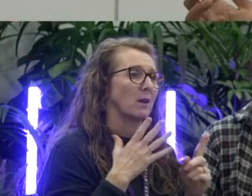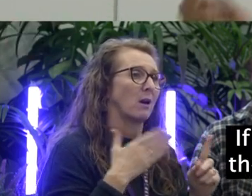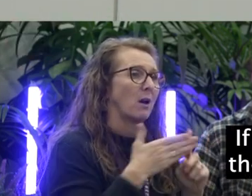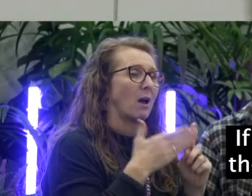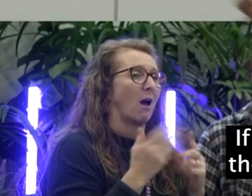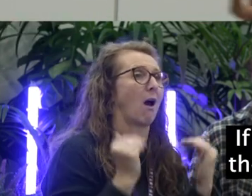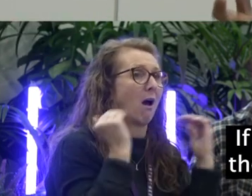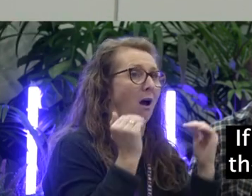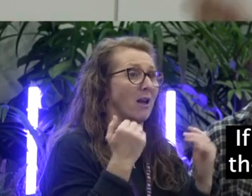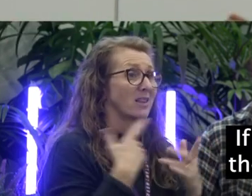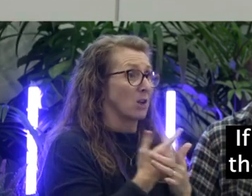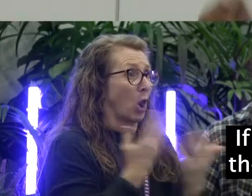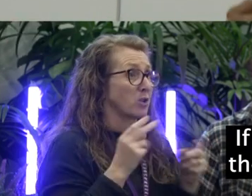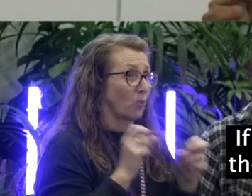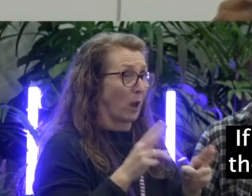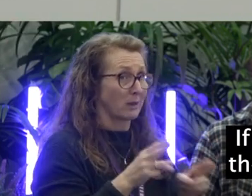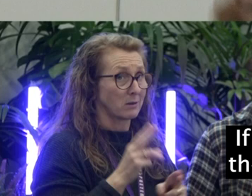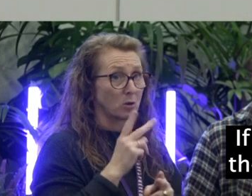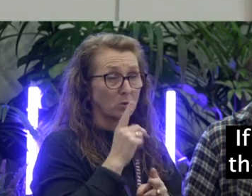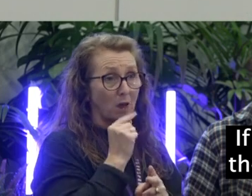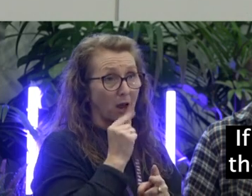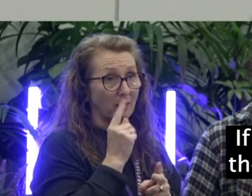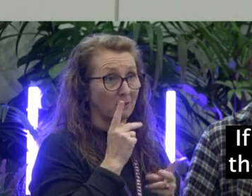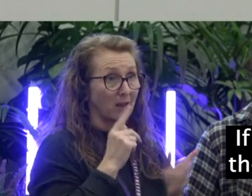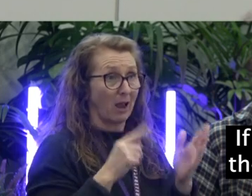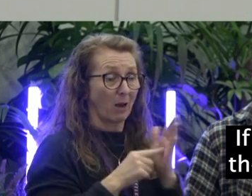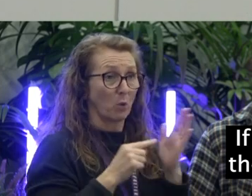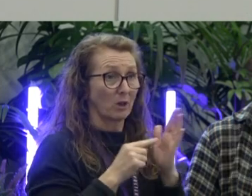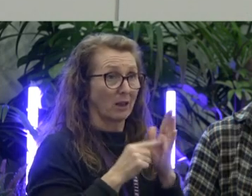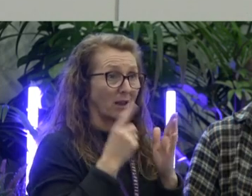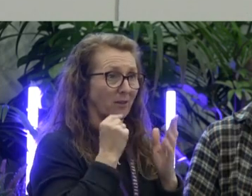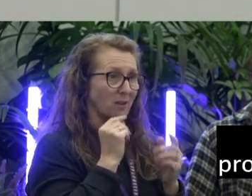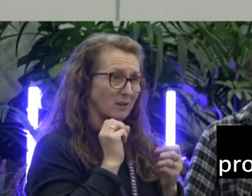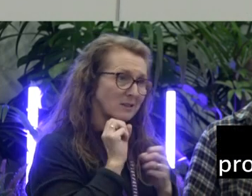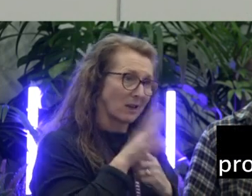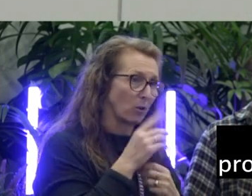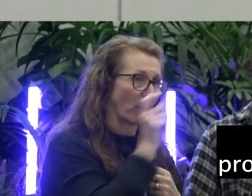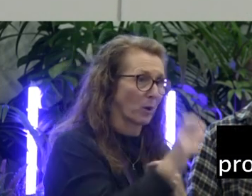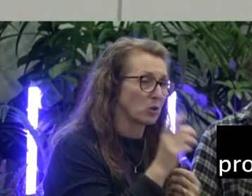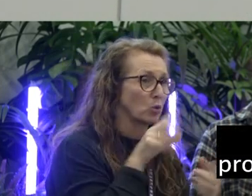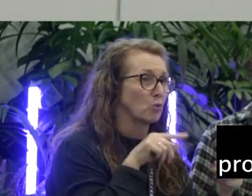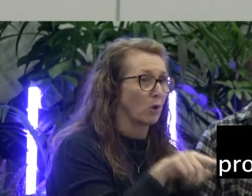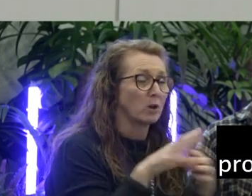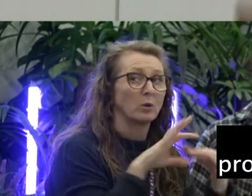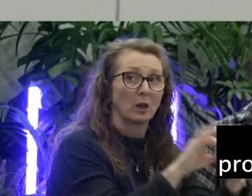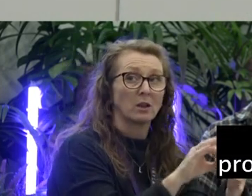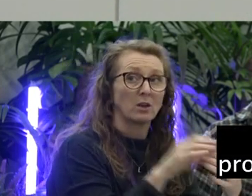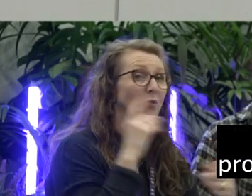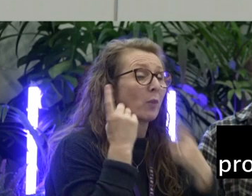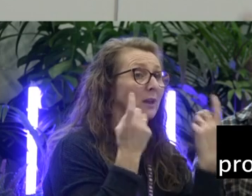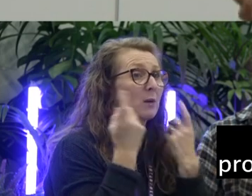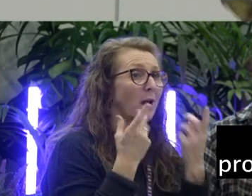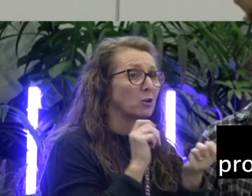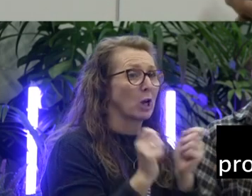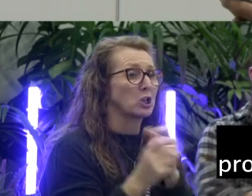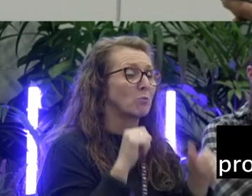do that that work for you and, crucially, send to the person that you're trying to engage. Often when considering change to processes,